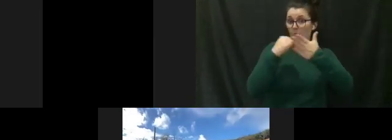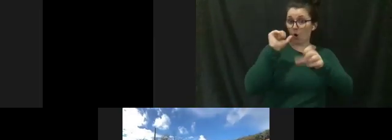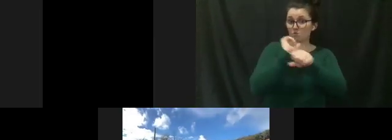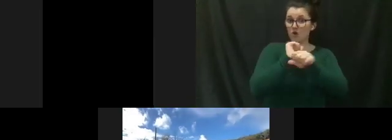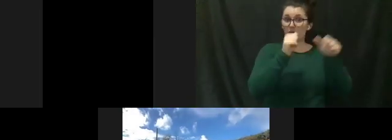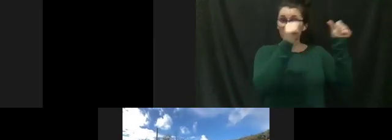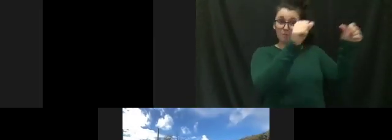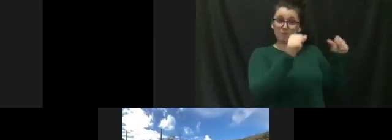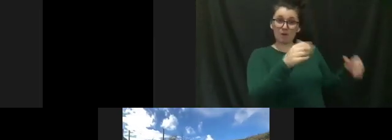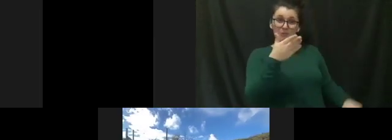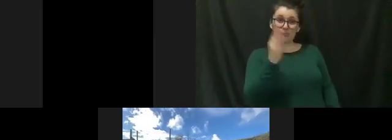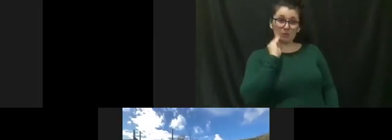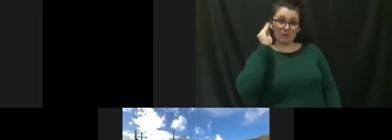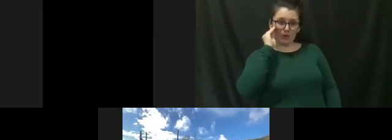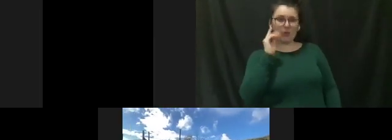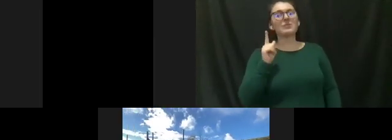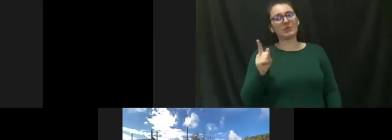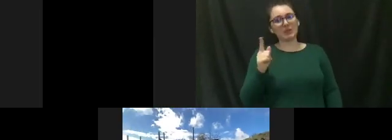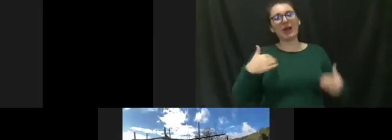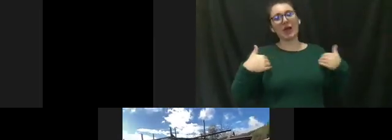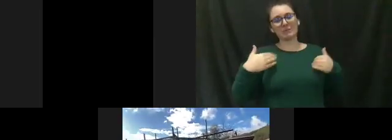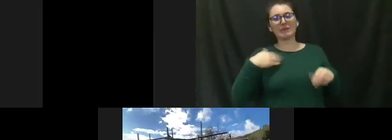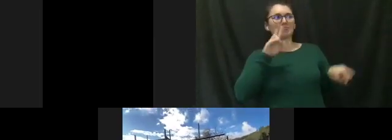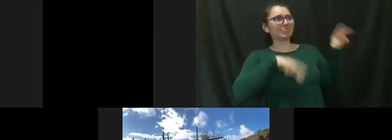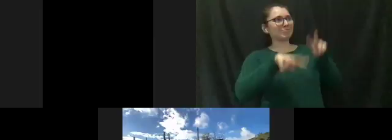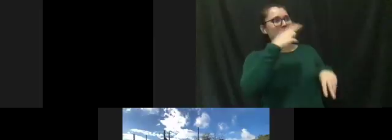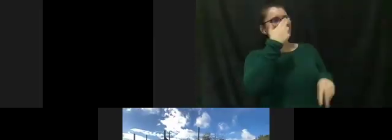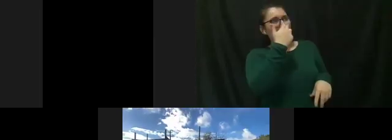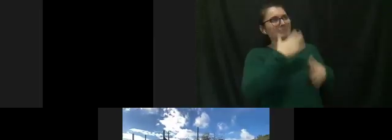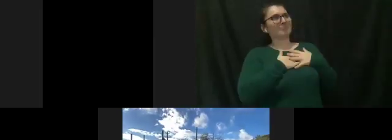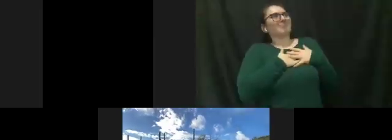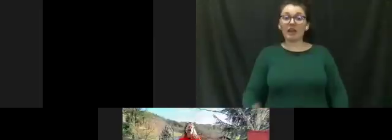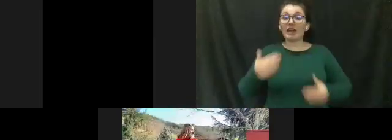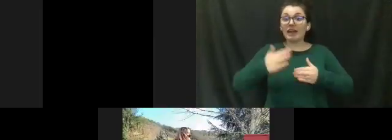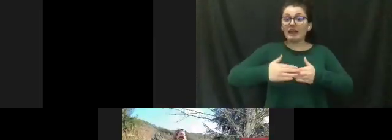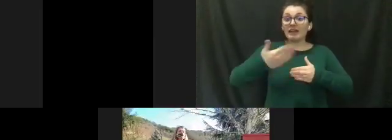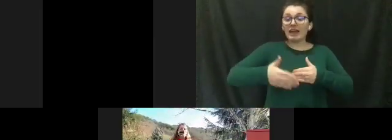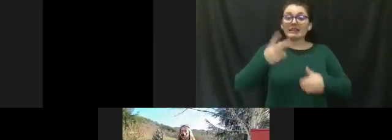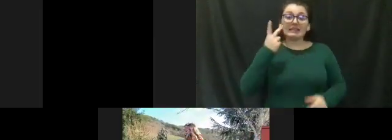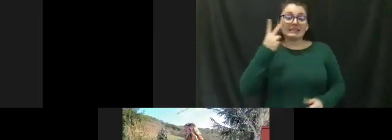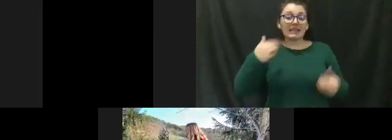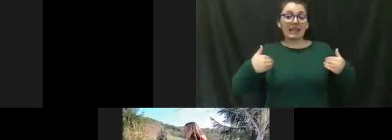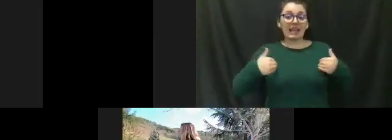well. We have a very, very spoiled life here at the park. All right, so we're gonna head down and